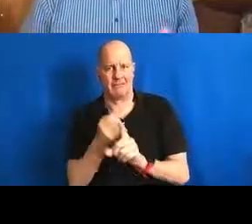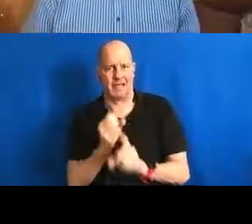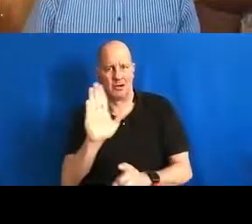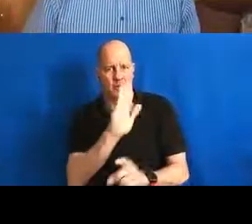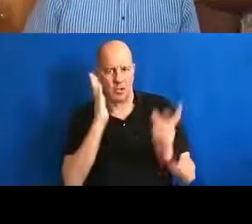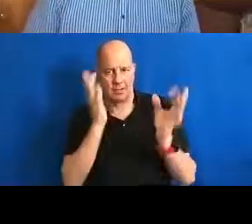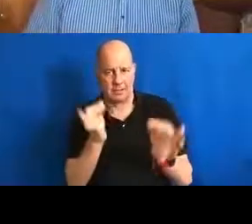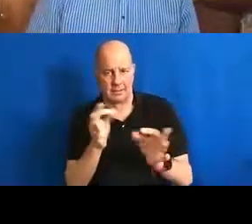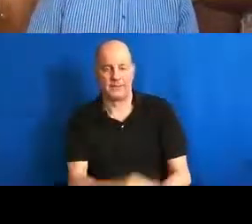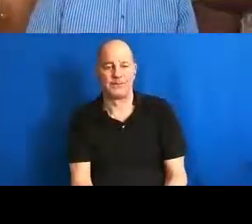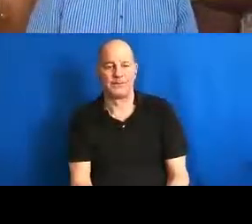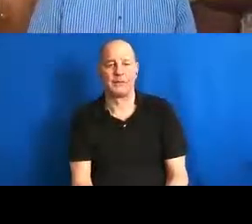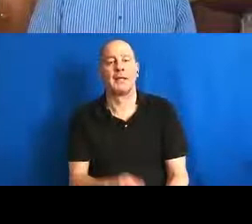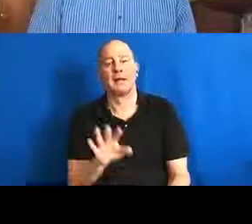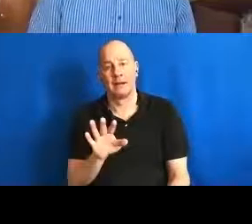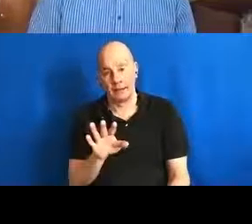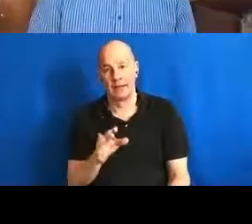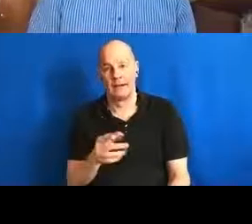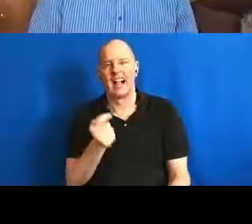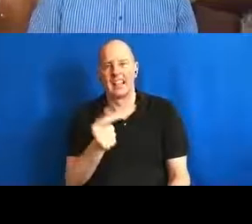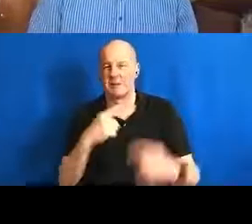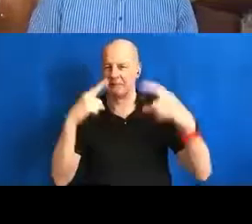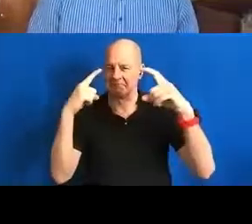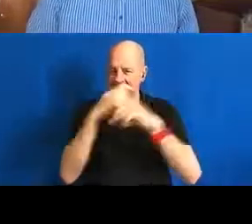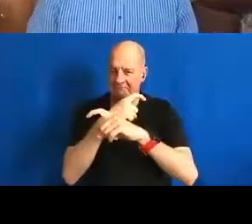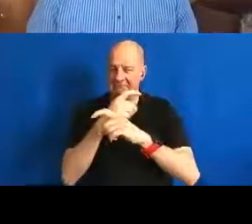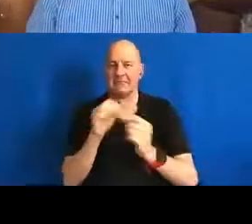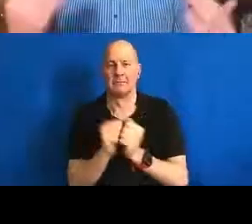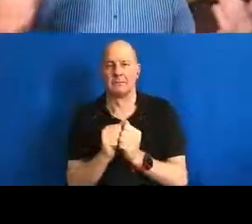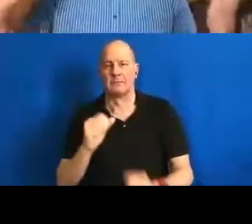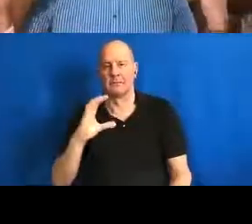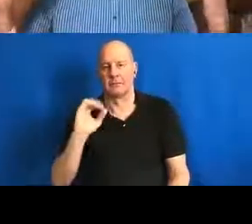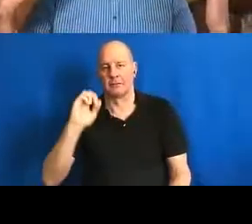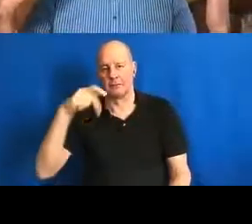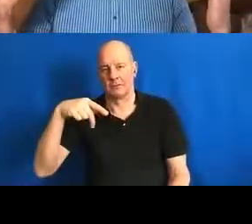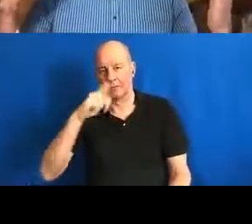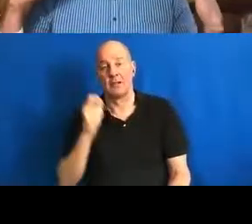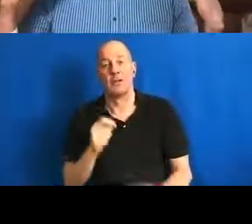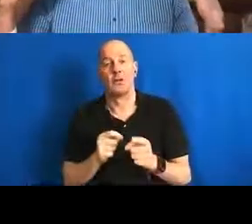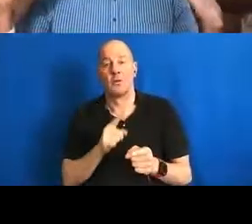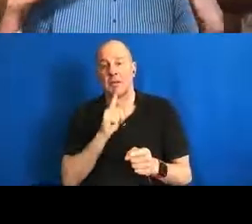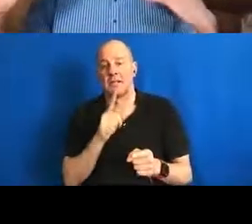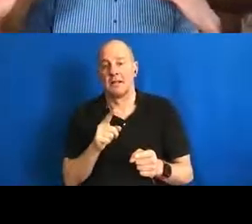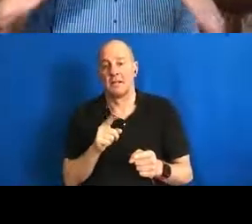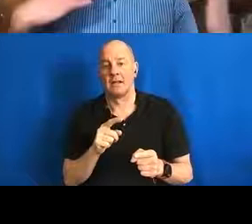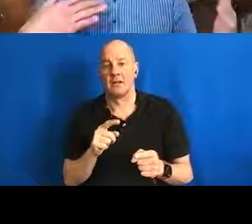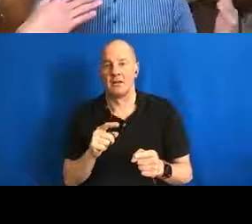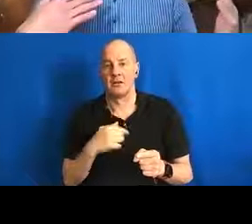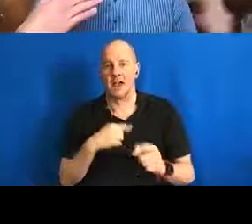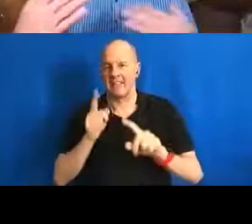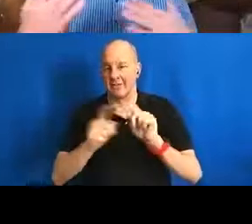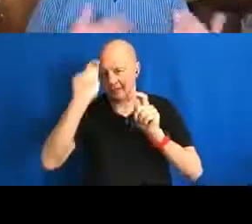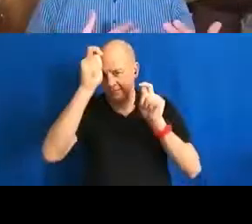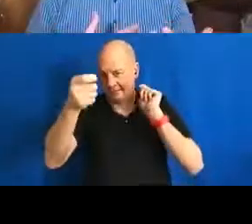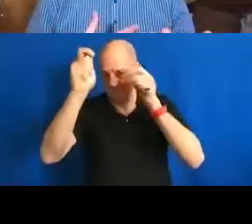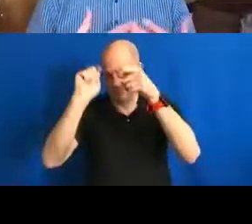get gets a little complicated in cooperatives because you're actually wearing different hats at different times.